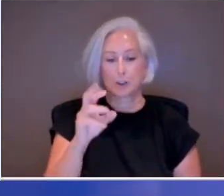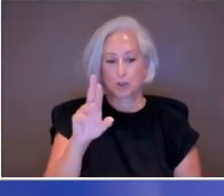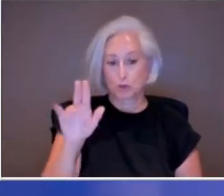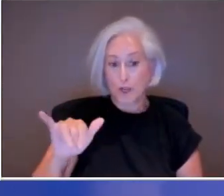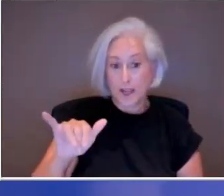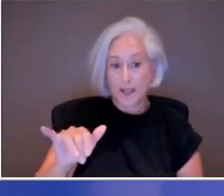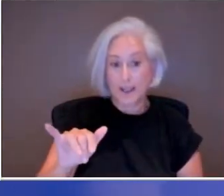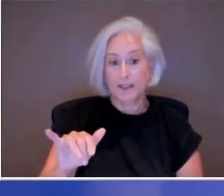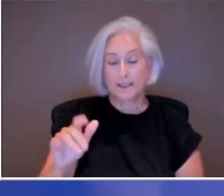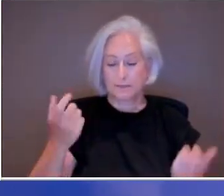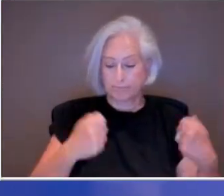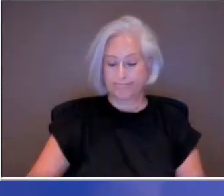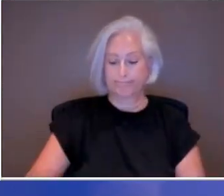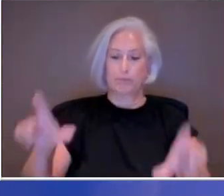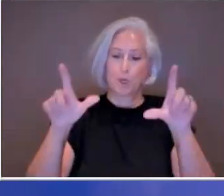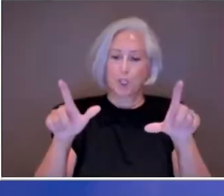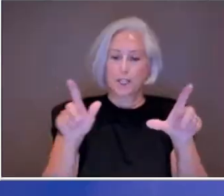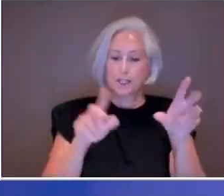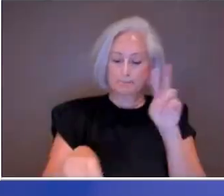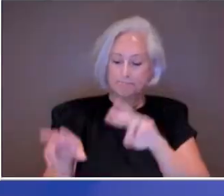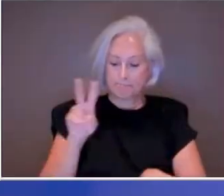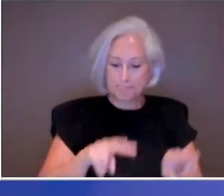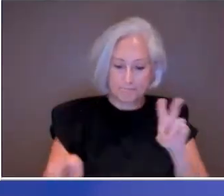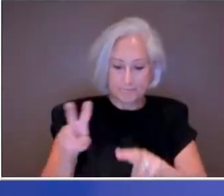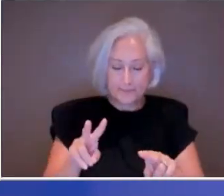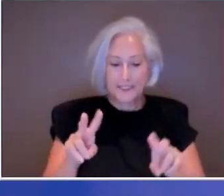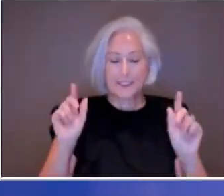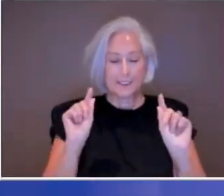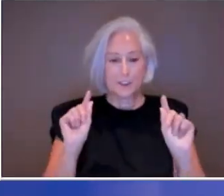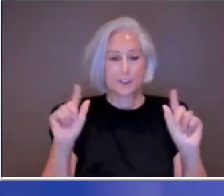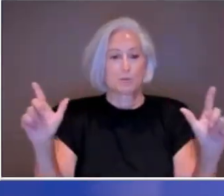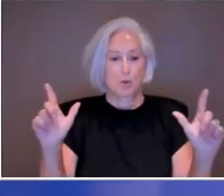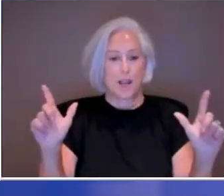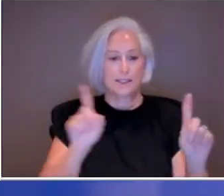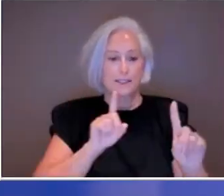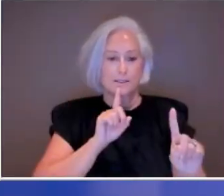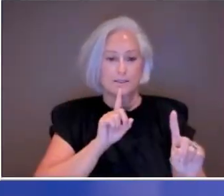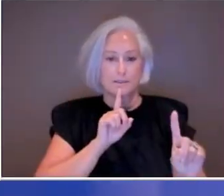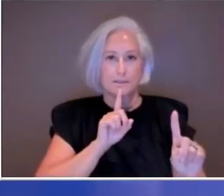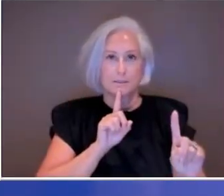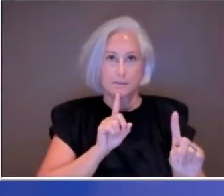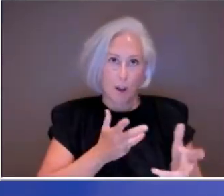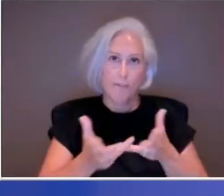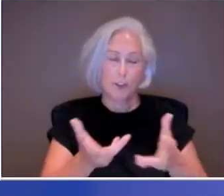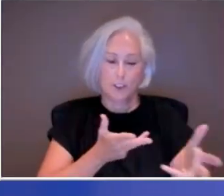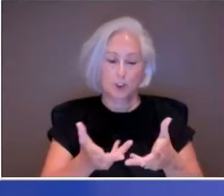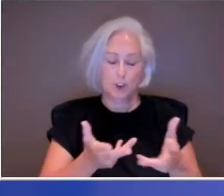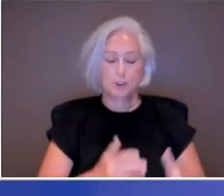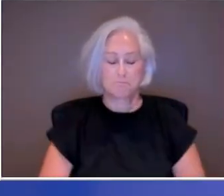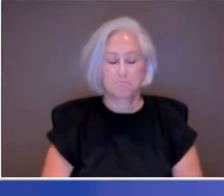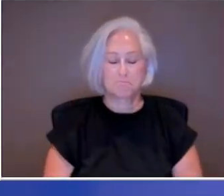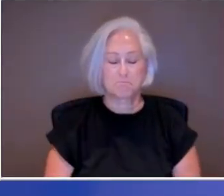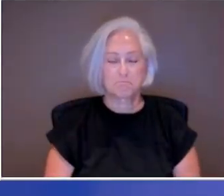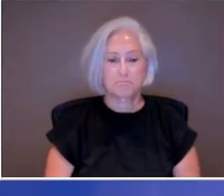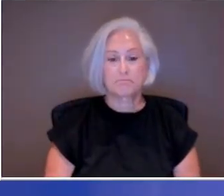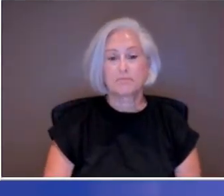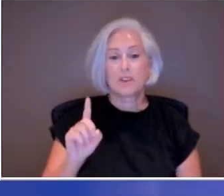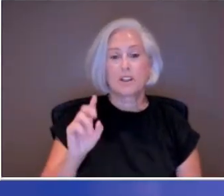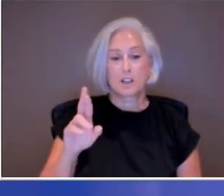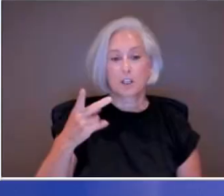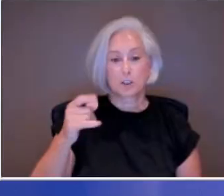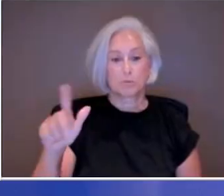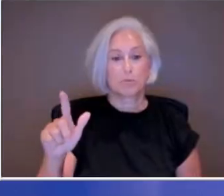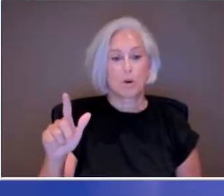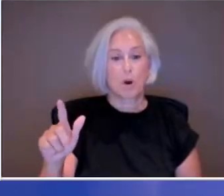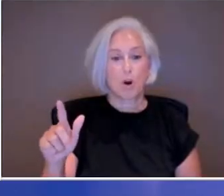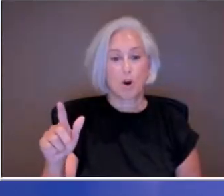and then we had a very surprising, we had a surprising conversation, although Dr. Paul did not,